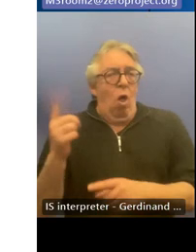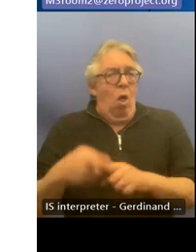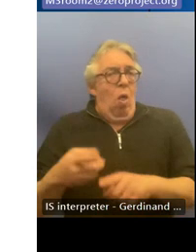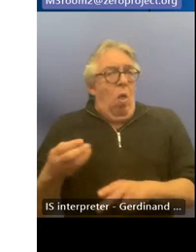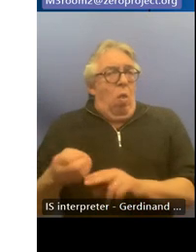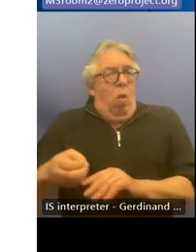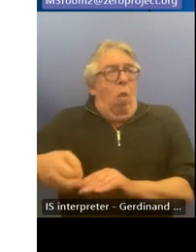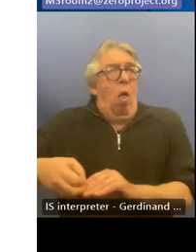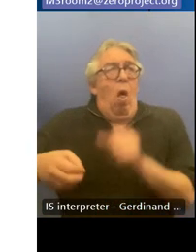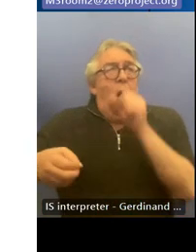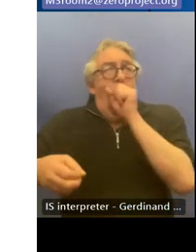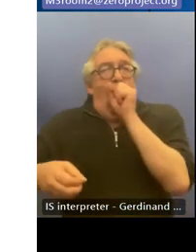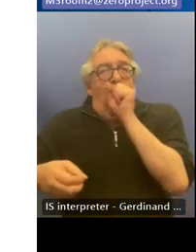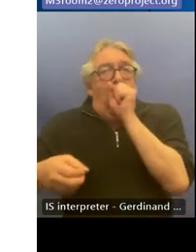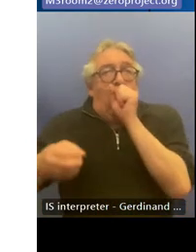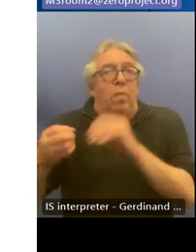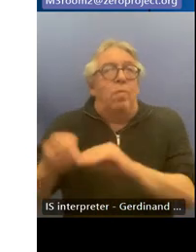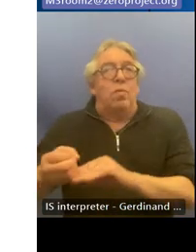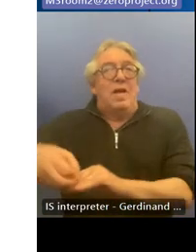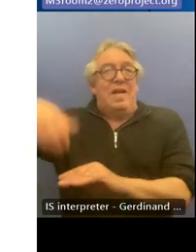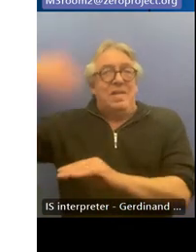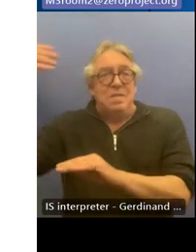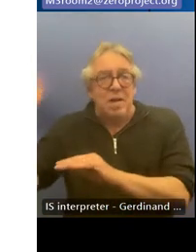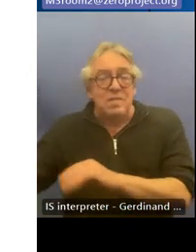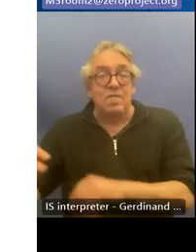In Chile, for example, there are approximately